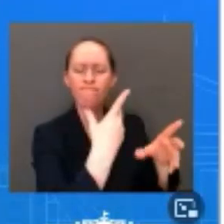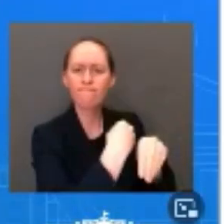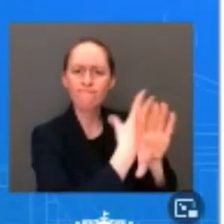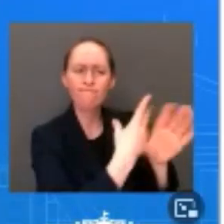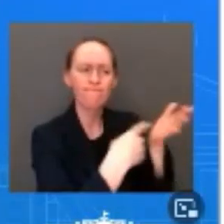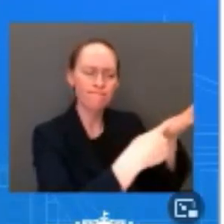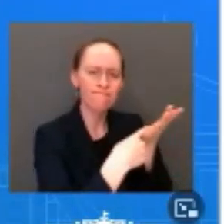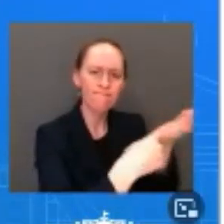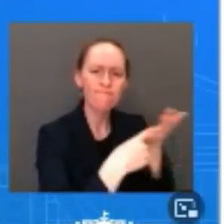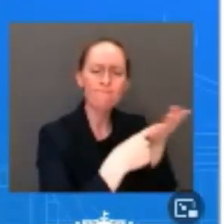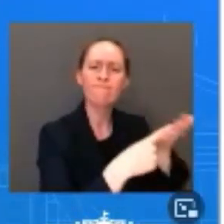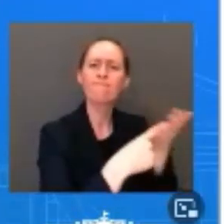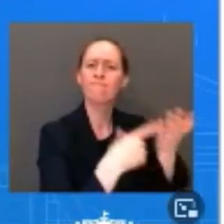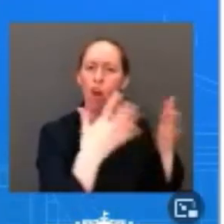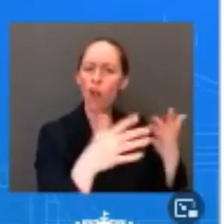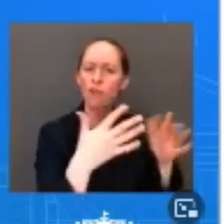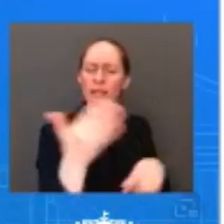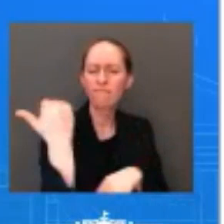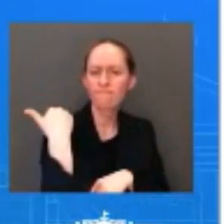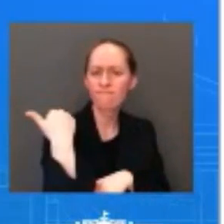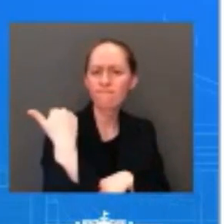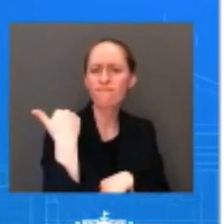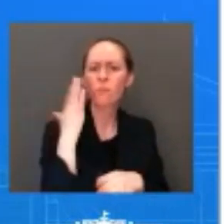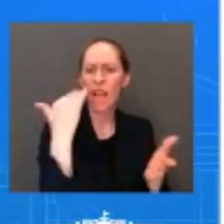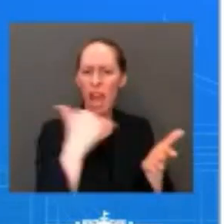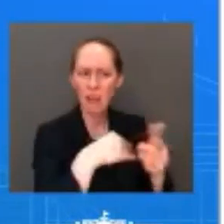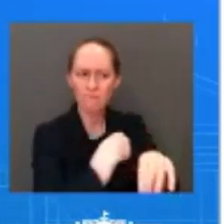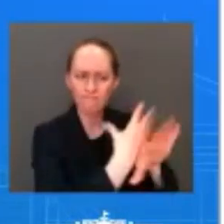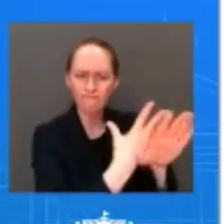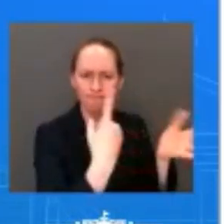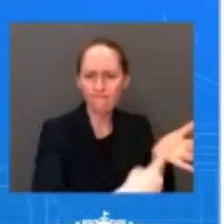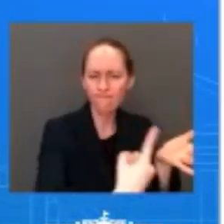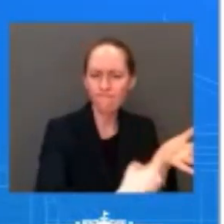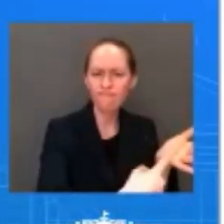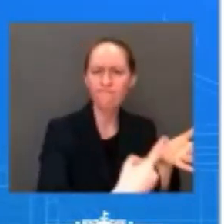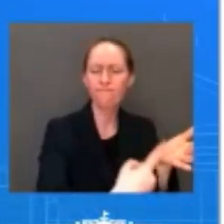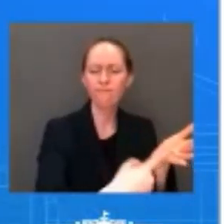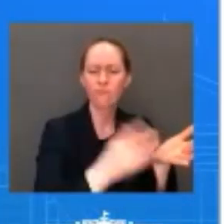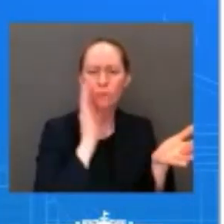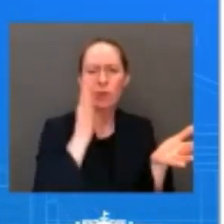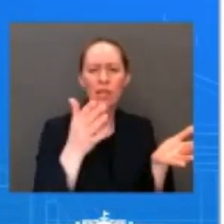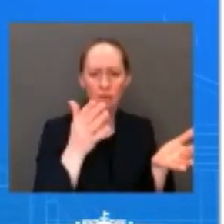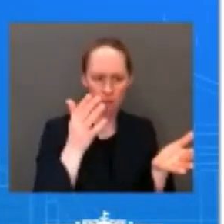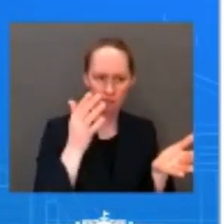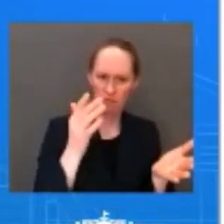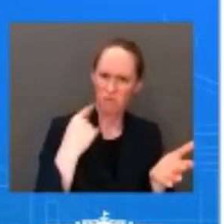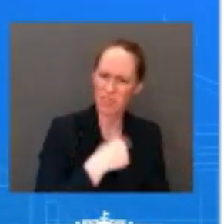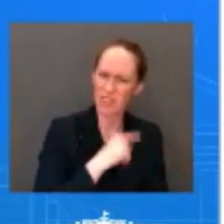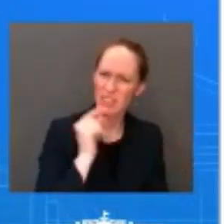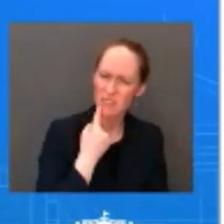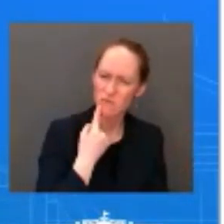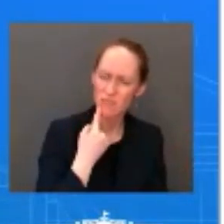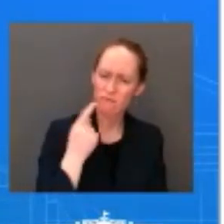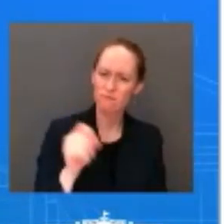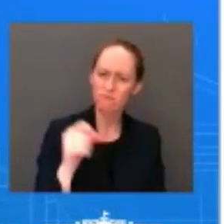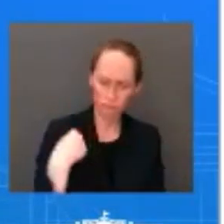Legal matter, again, that's where this belongs. That's where I'm gonna refer you to. But again, you've seen the statements. You've heard from the president a couple of times. You've heard from his personal